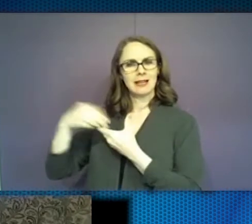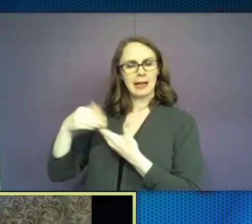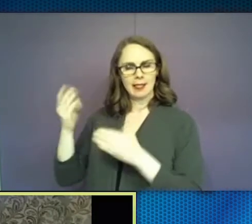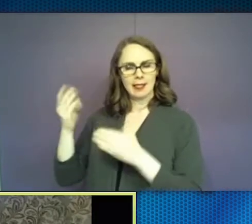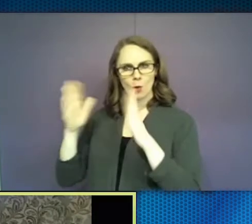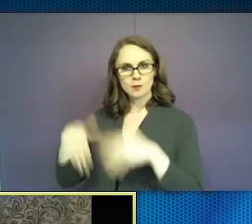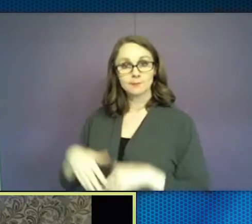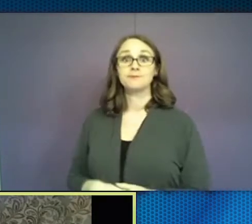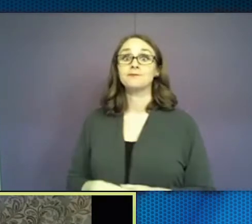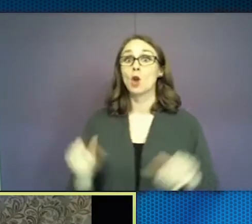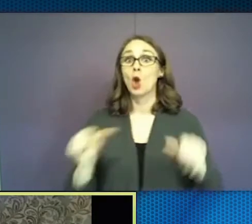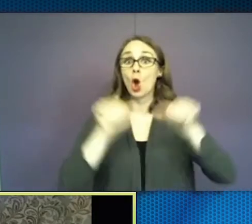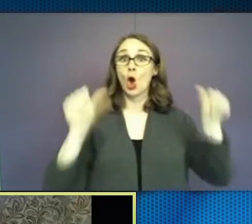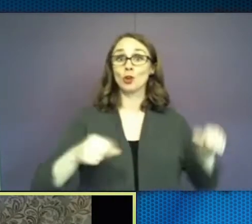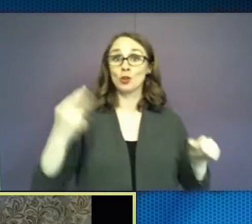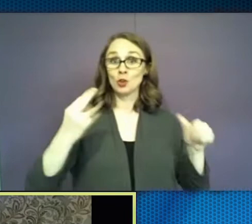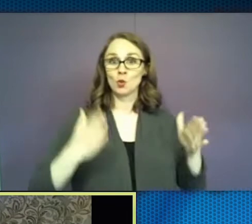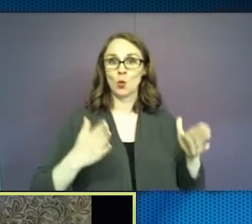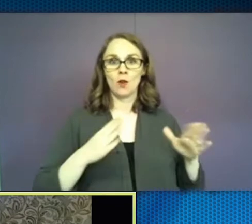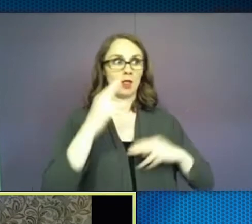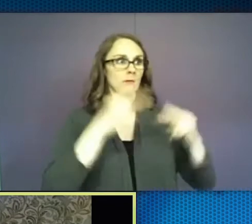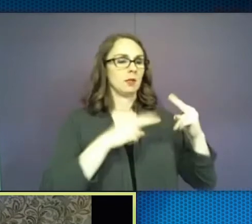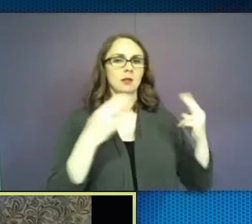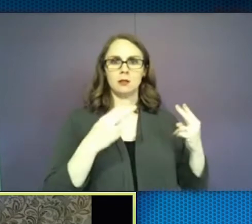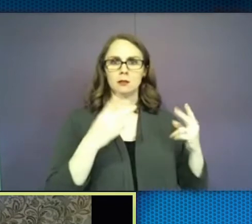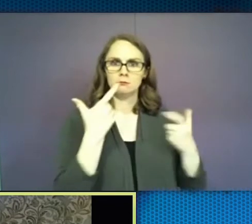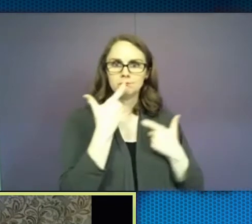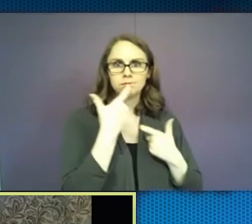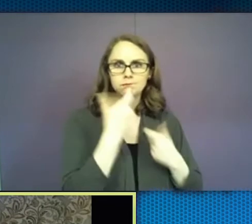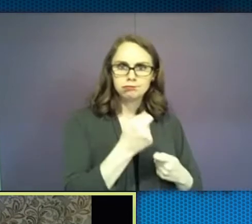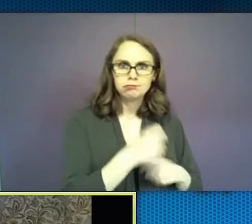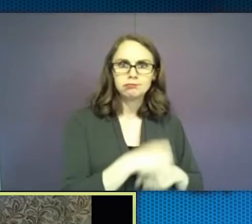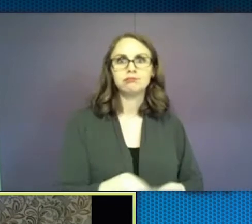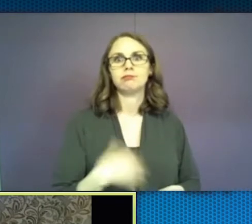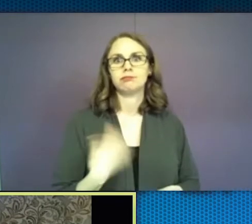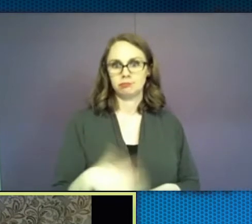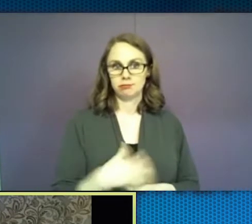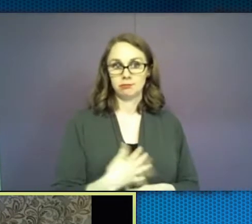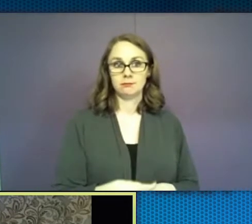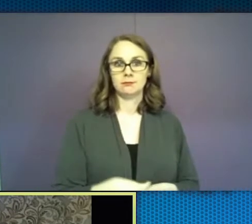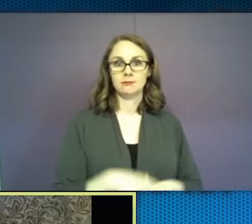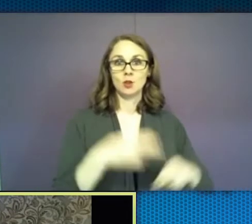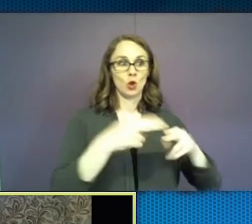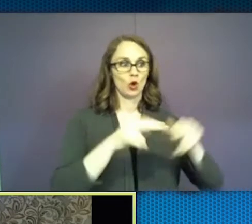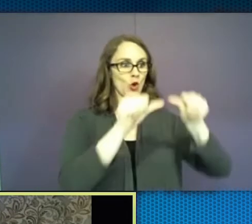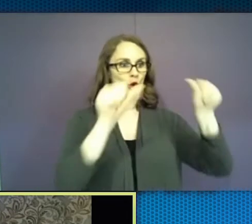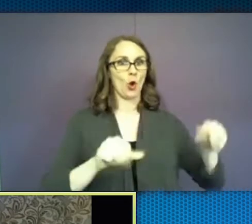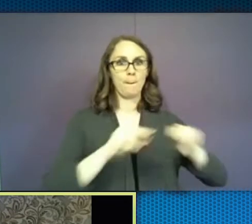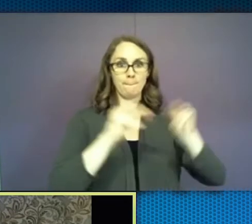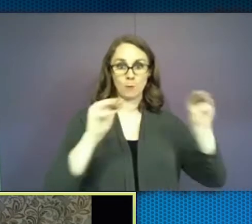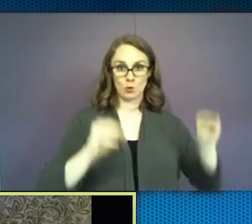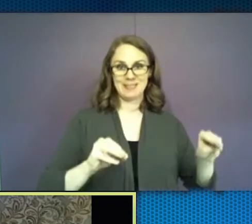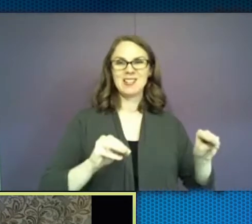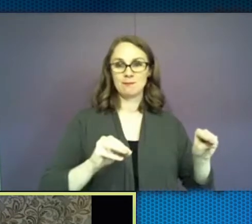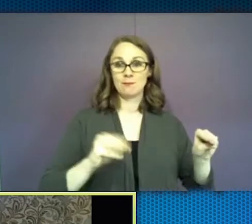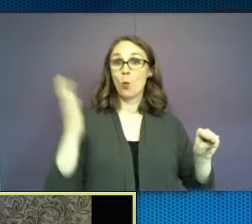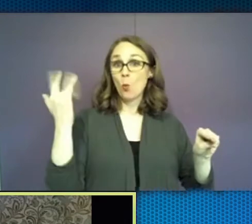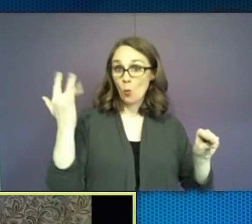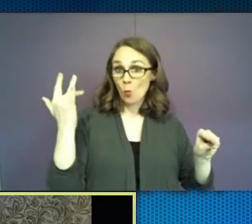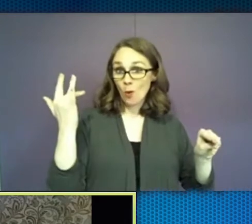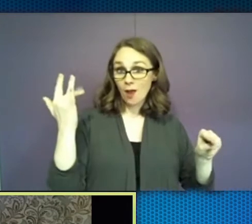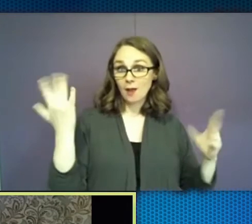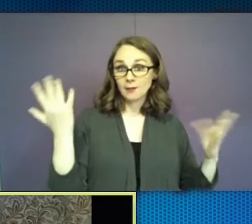for architectural historians, the building is incredibly interesting. It's called an architectural museum in part